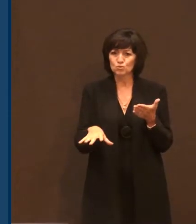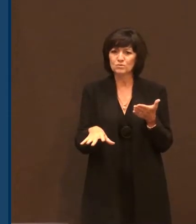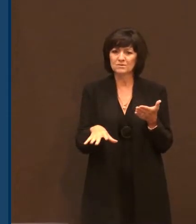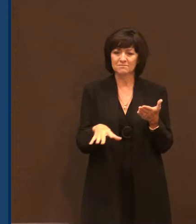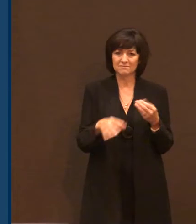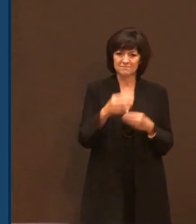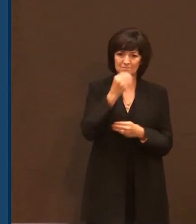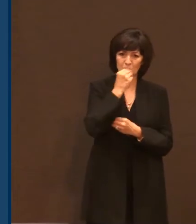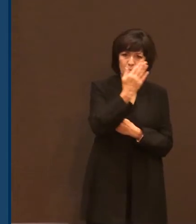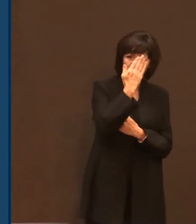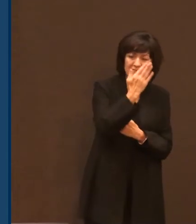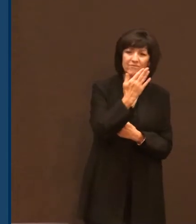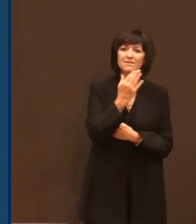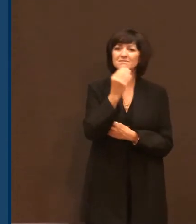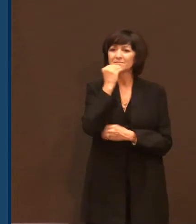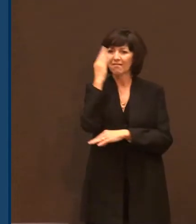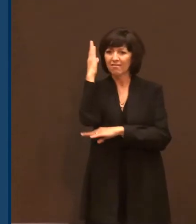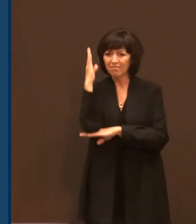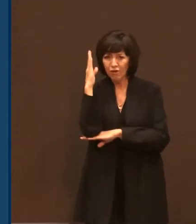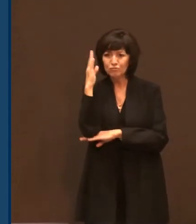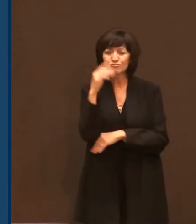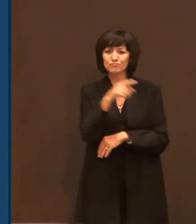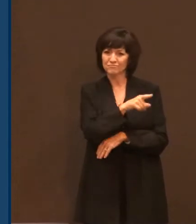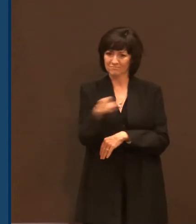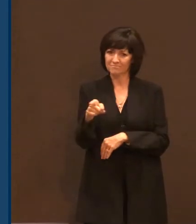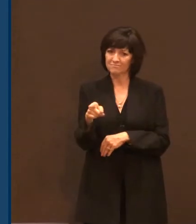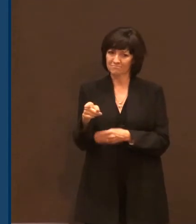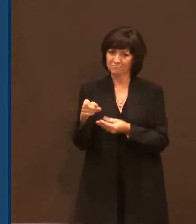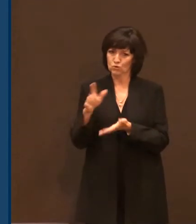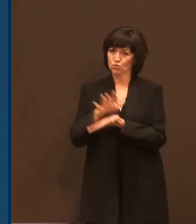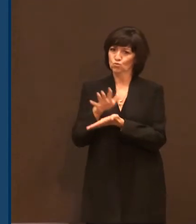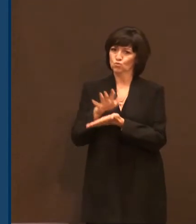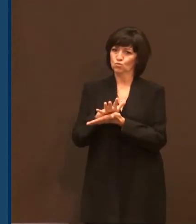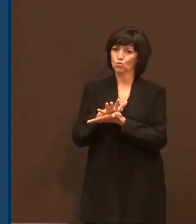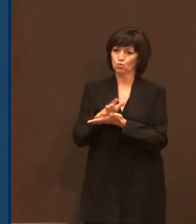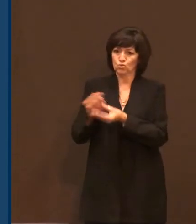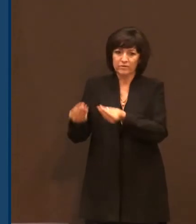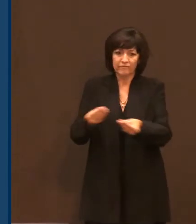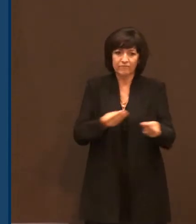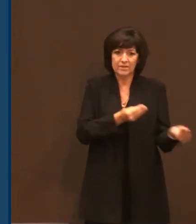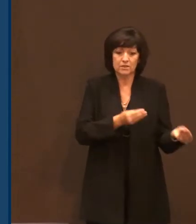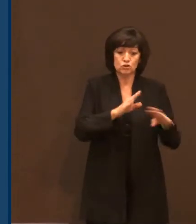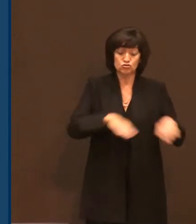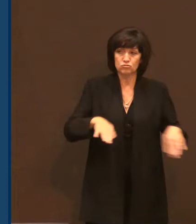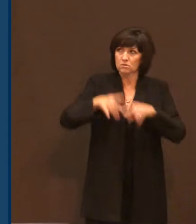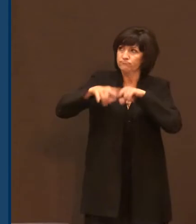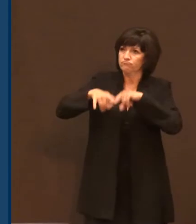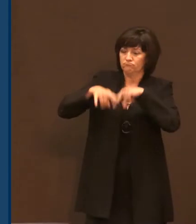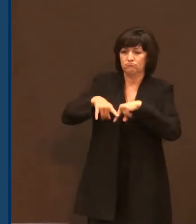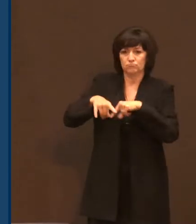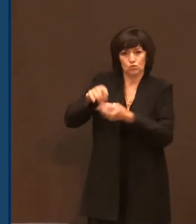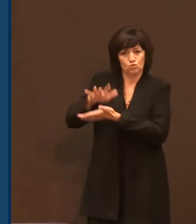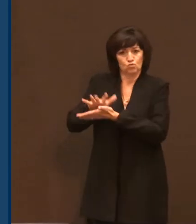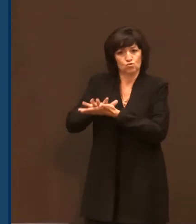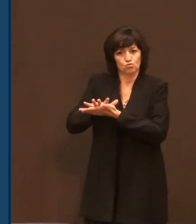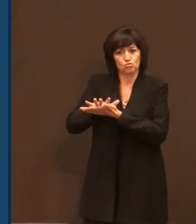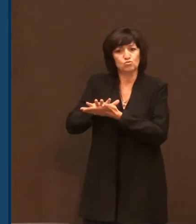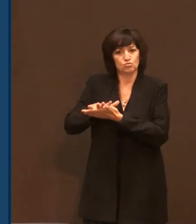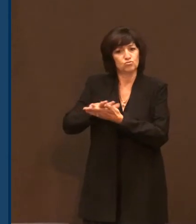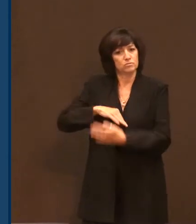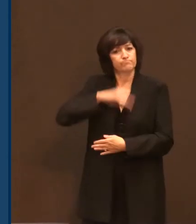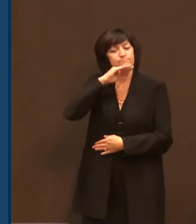lunches. And the school districts did a really, really good job in making sure those